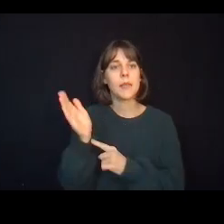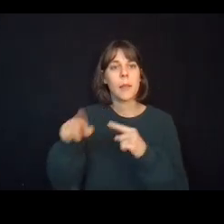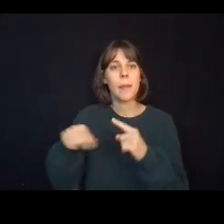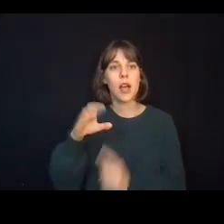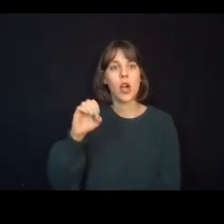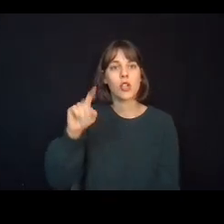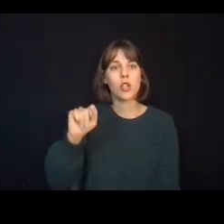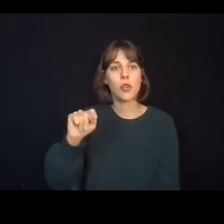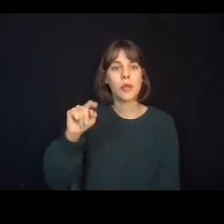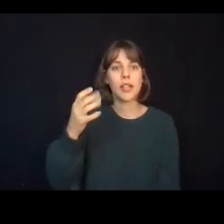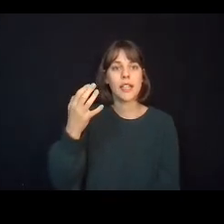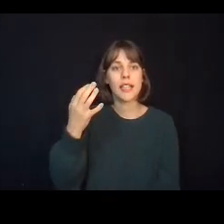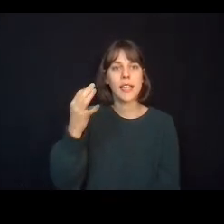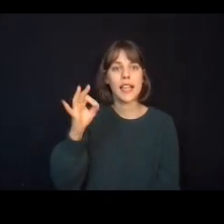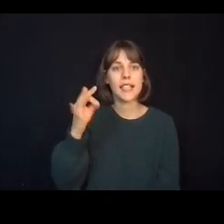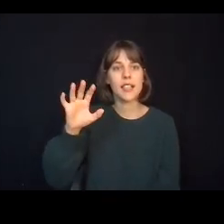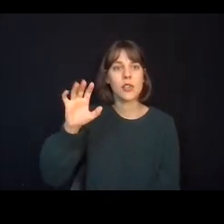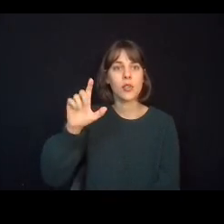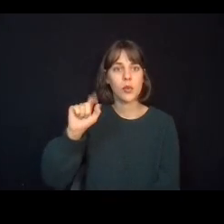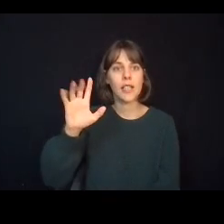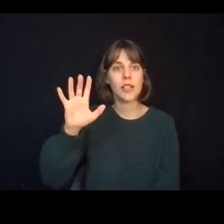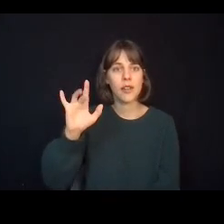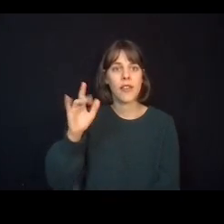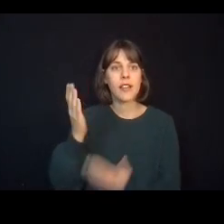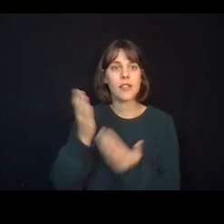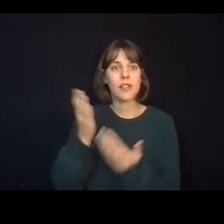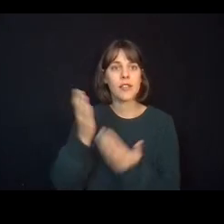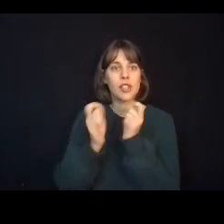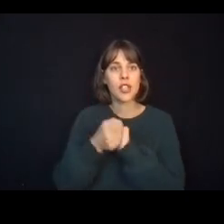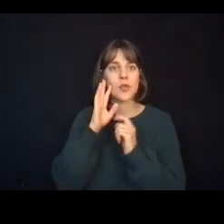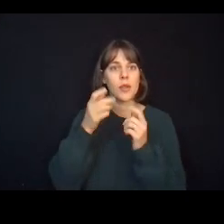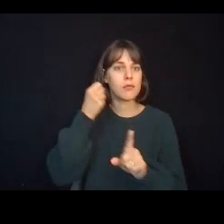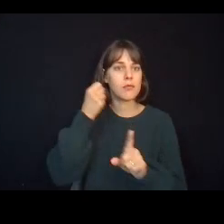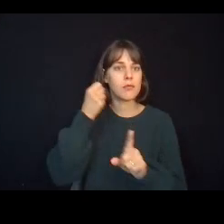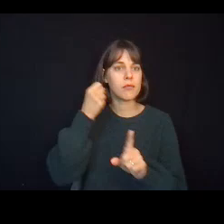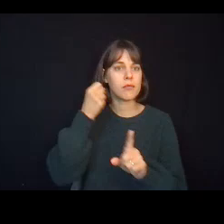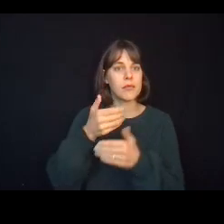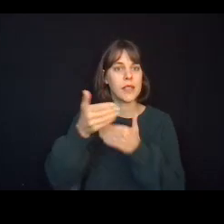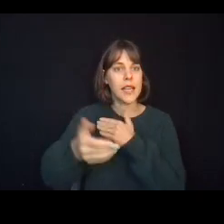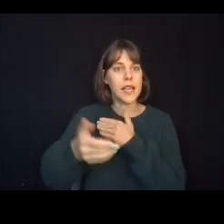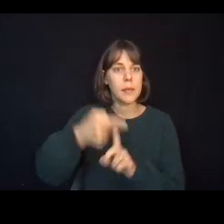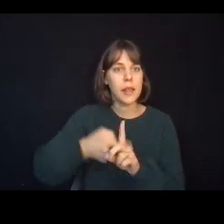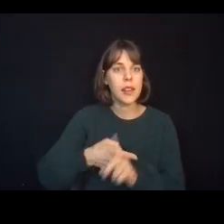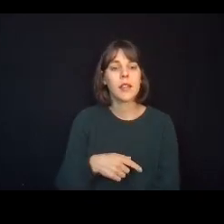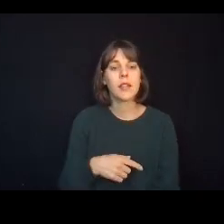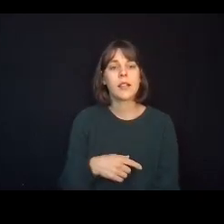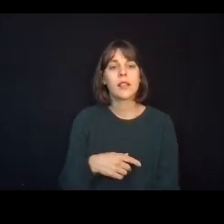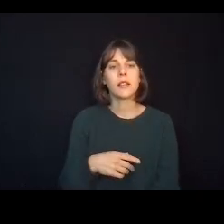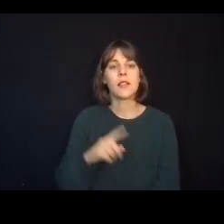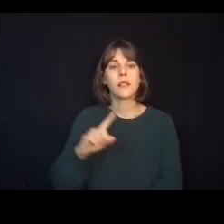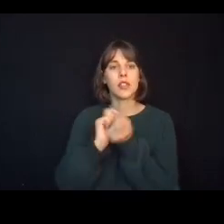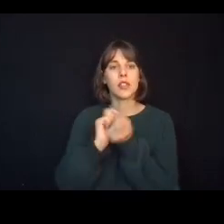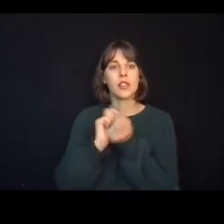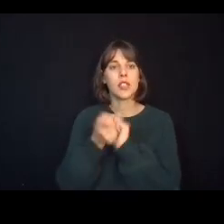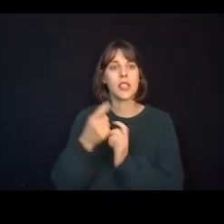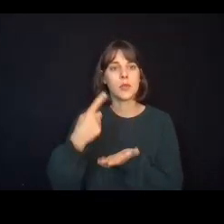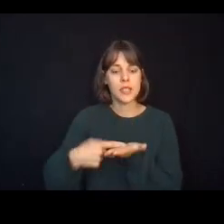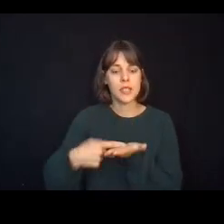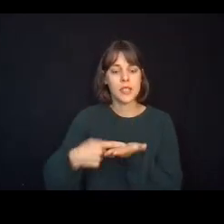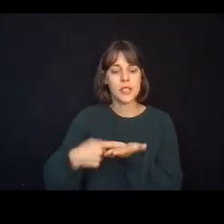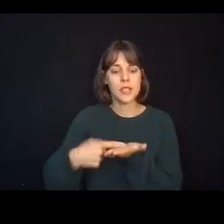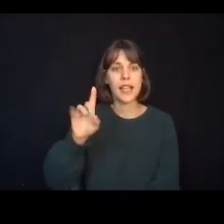service changes that are coming up next month. The first changes we're going to talk about today is the 28X.